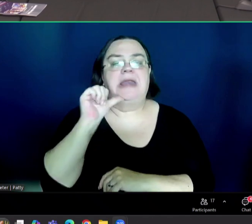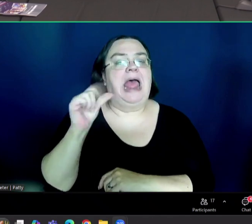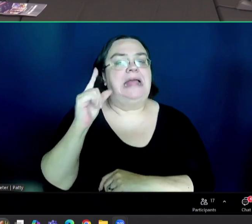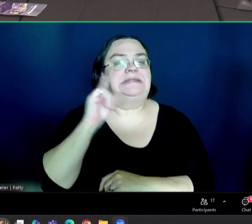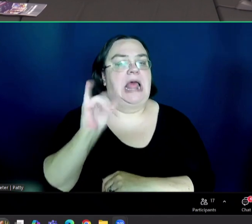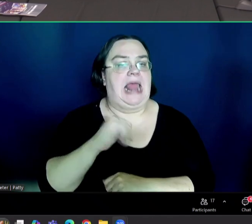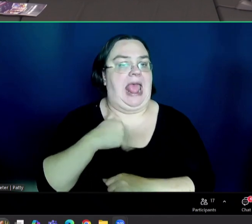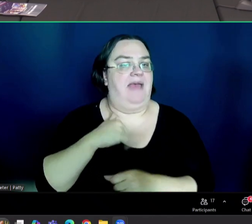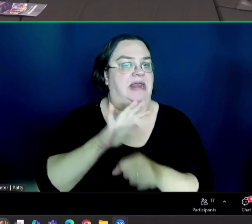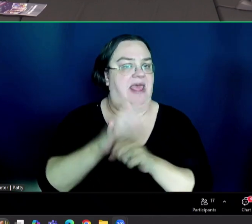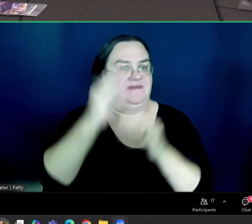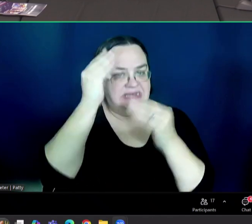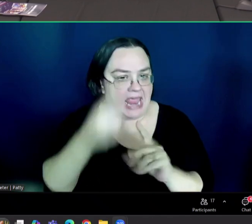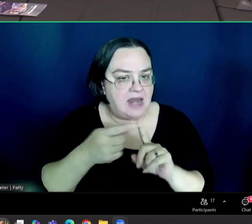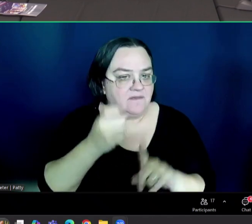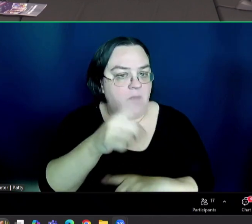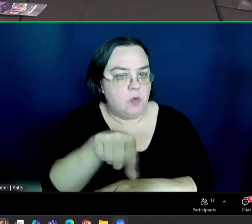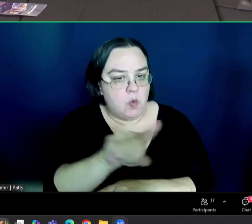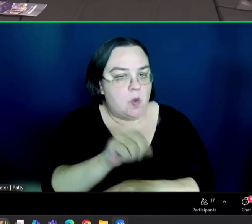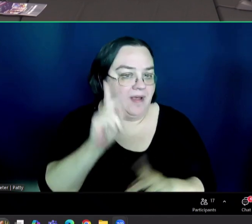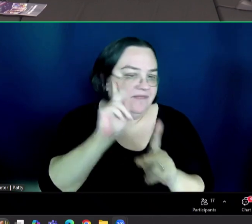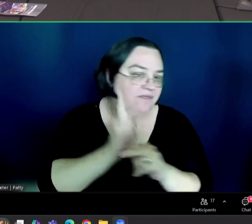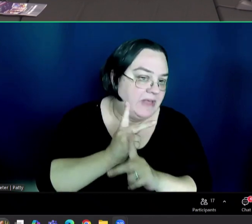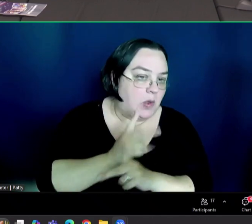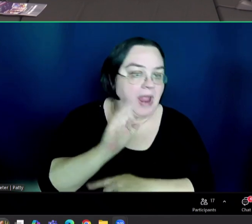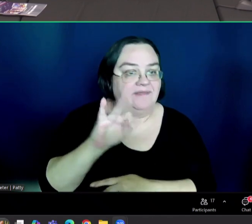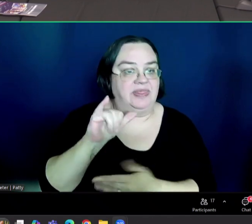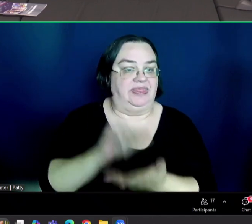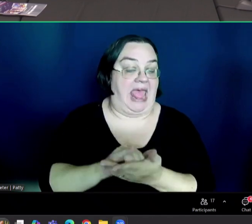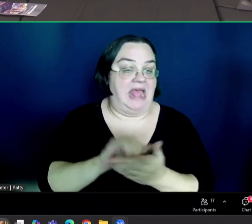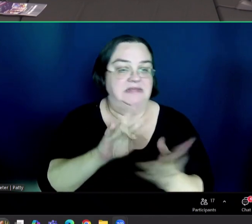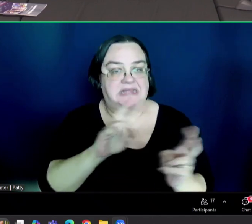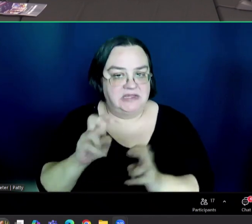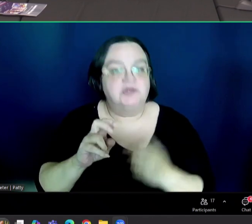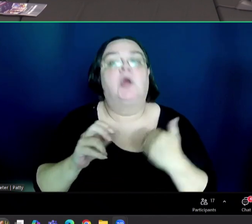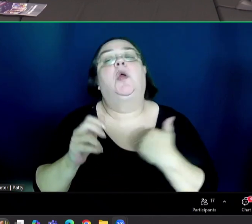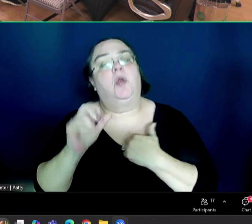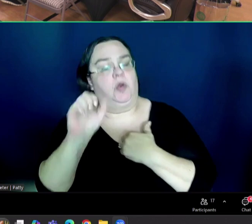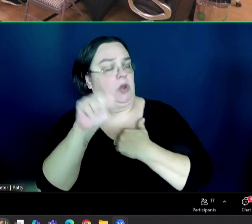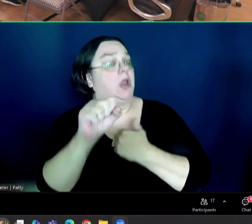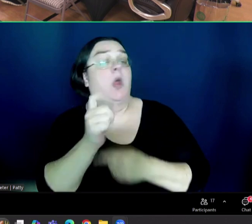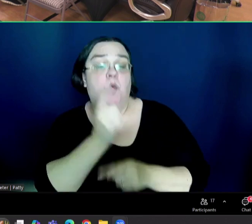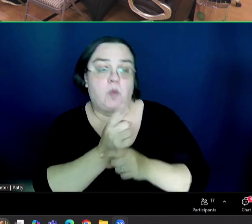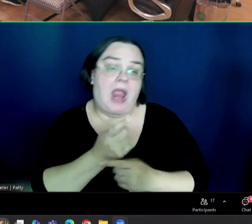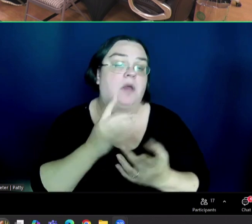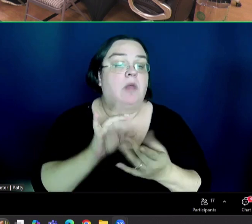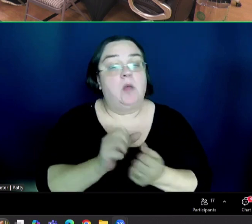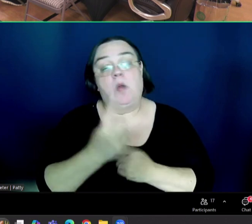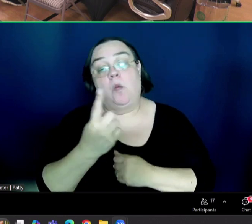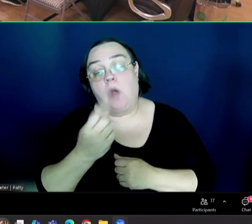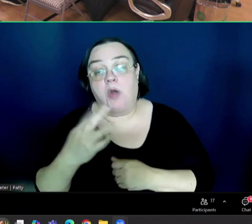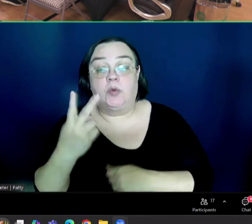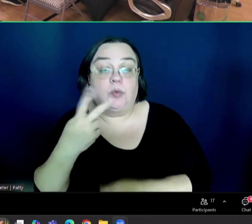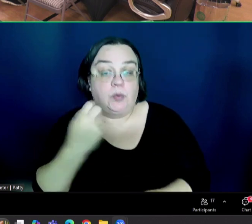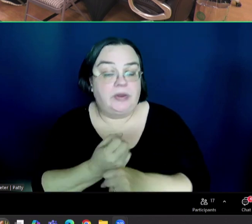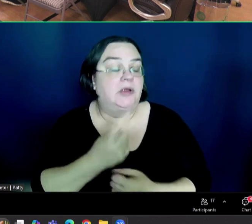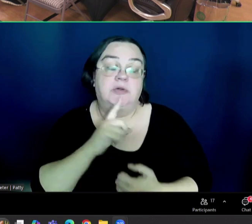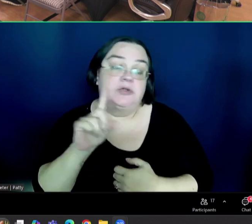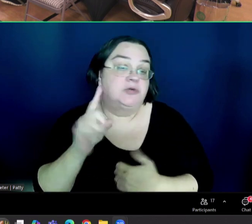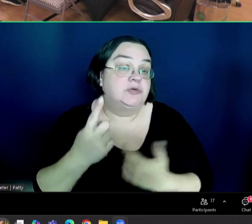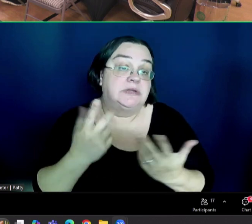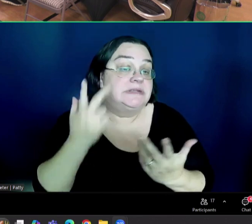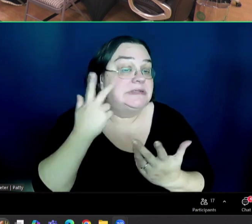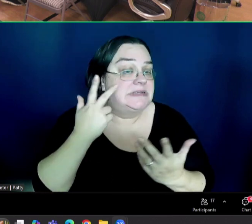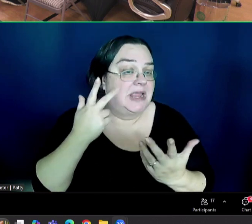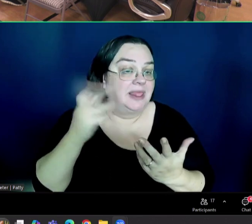yet to figure out if that's even an issue because of just the in terms of whether a year or two, right? So all we can look at is the historical